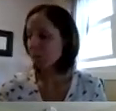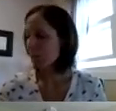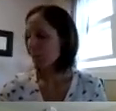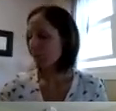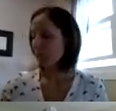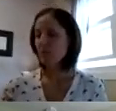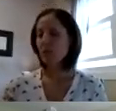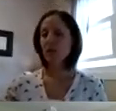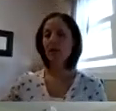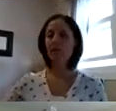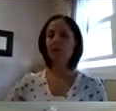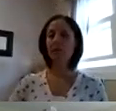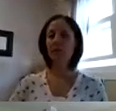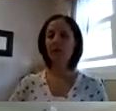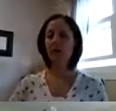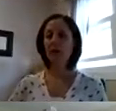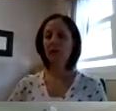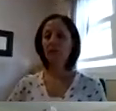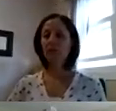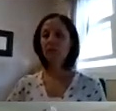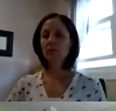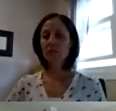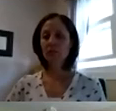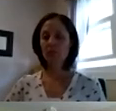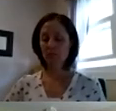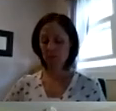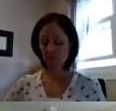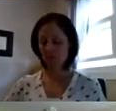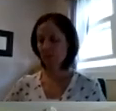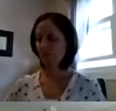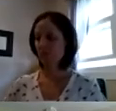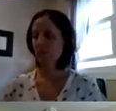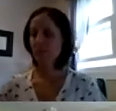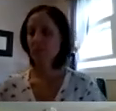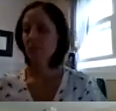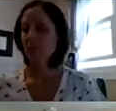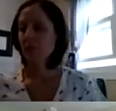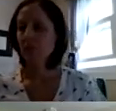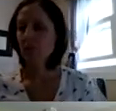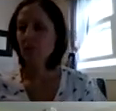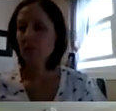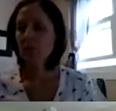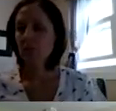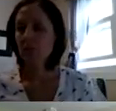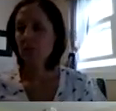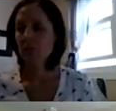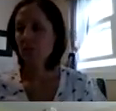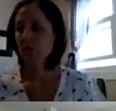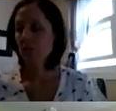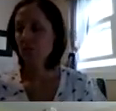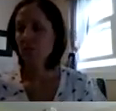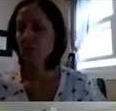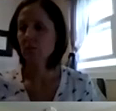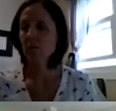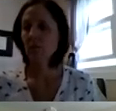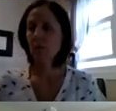recovery applications in as quickly as we can and process it so that organizations will be